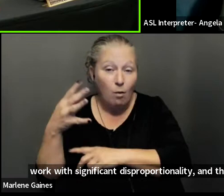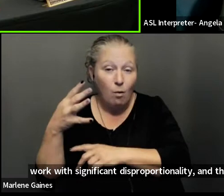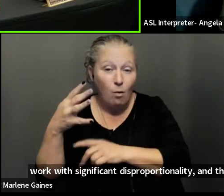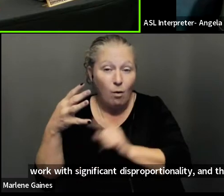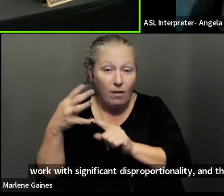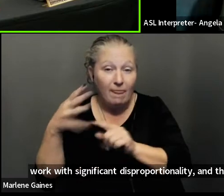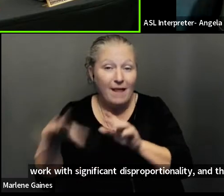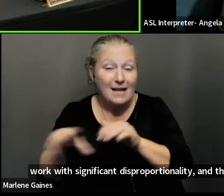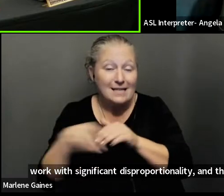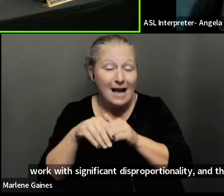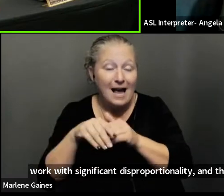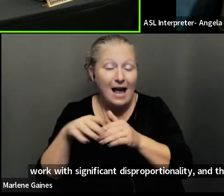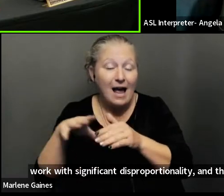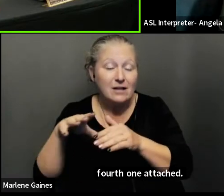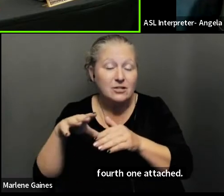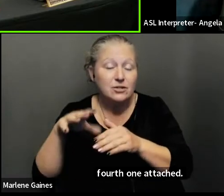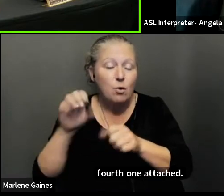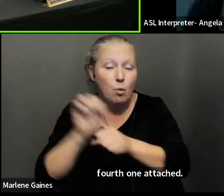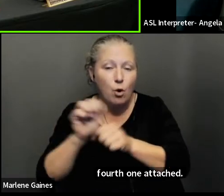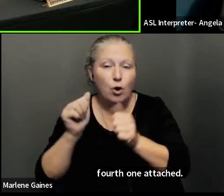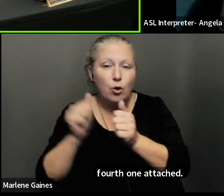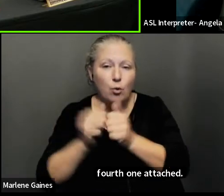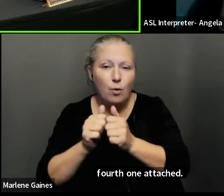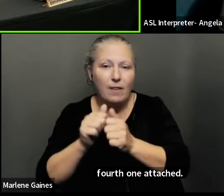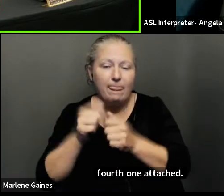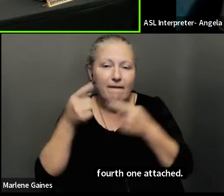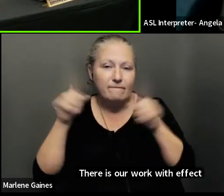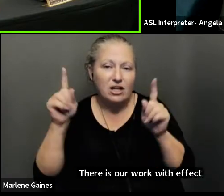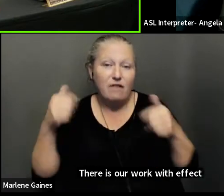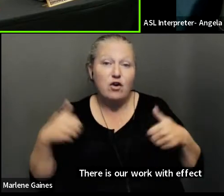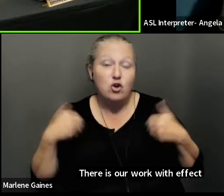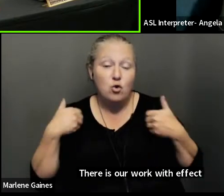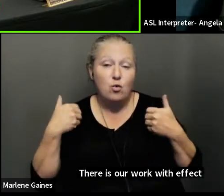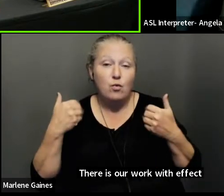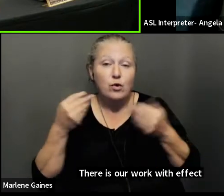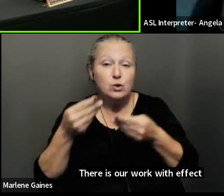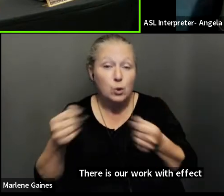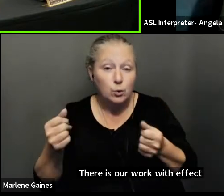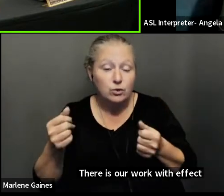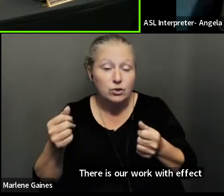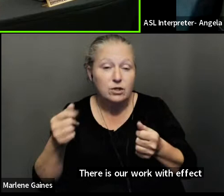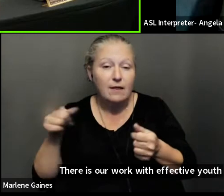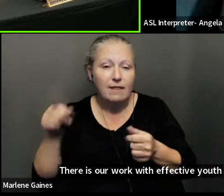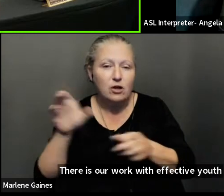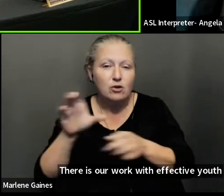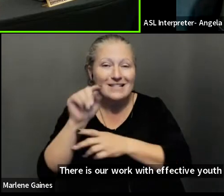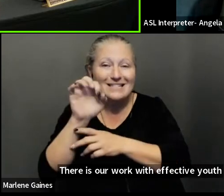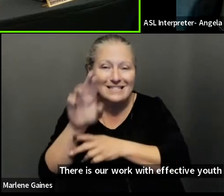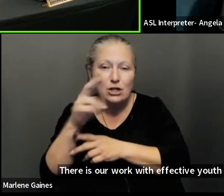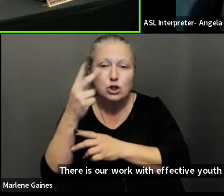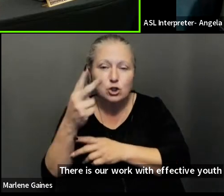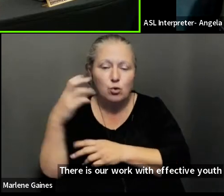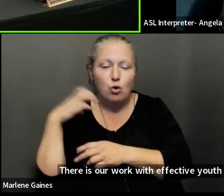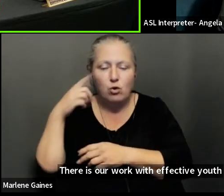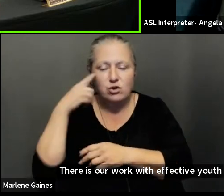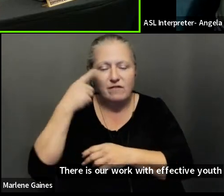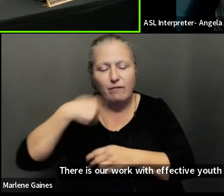there is our work with Effective Youth Solutions, and they've been doing tier 2 coaching for